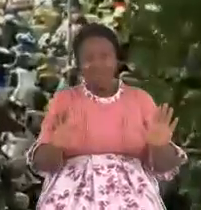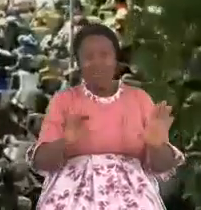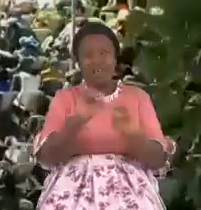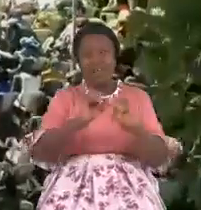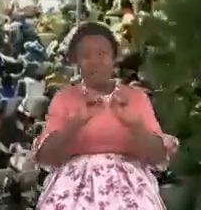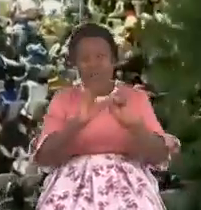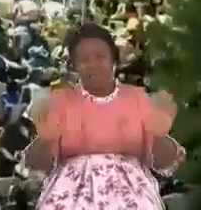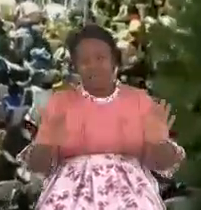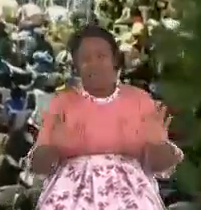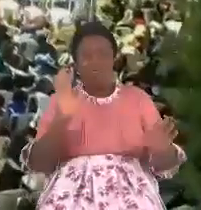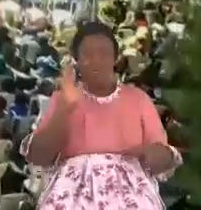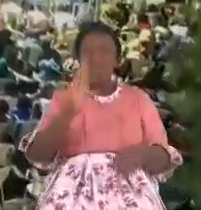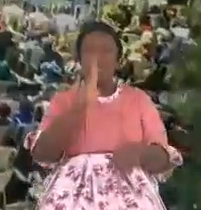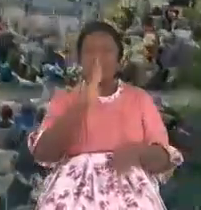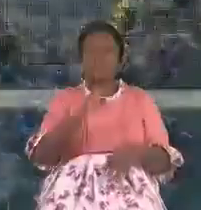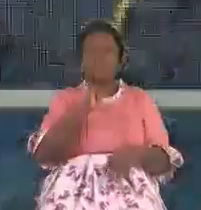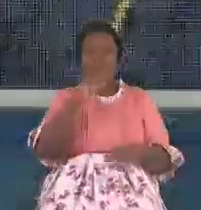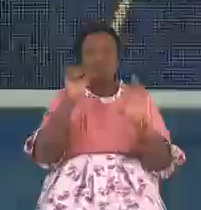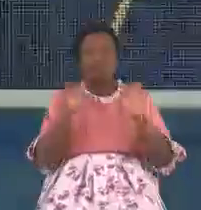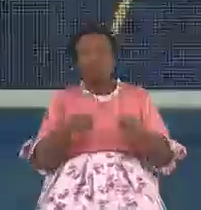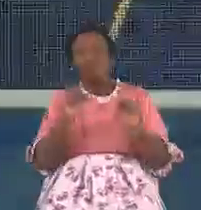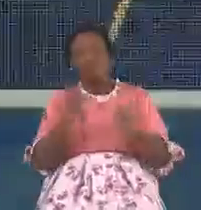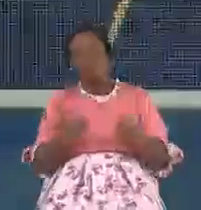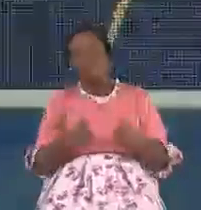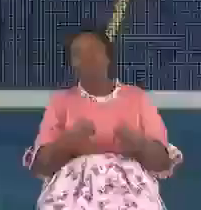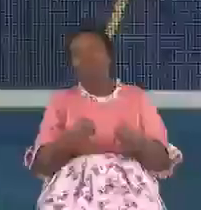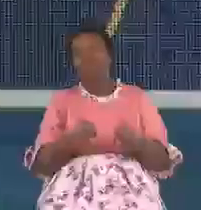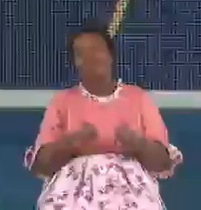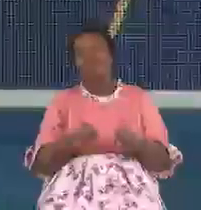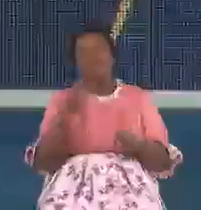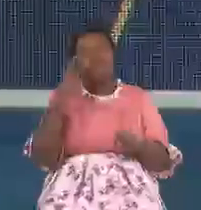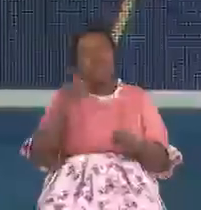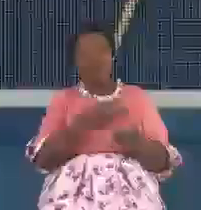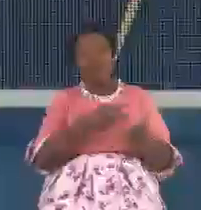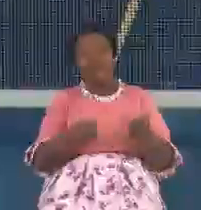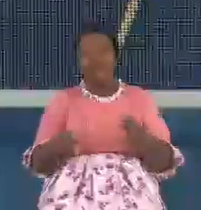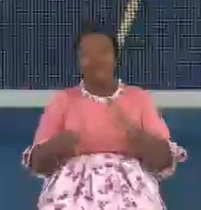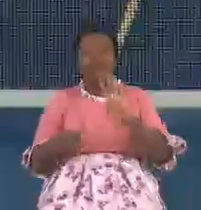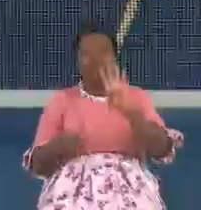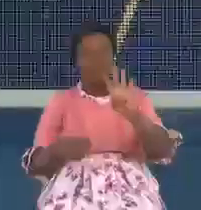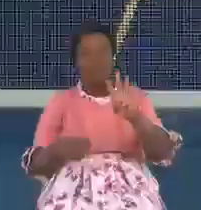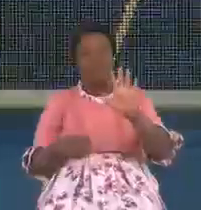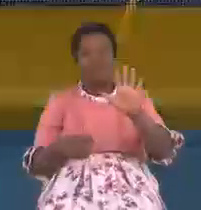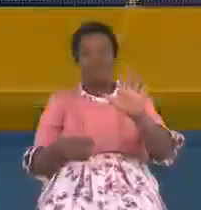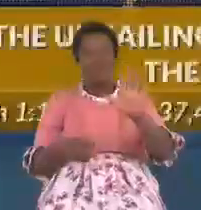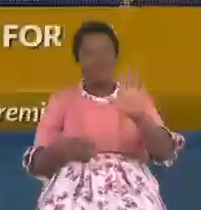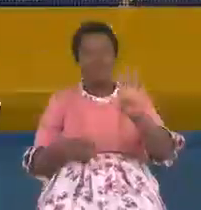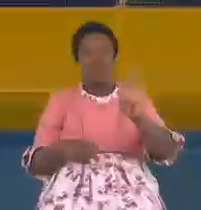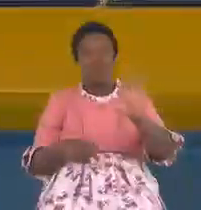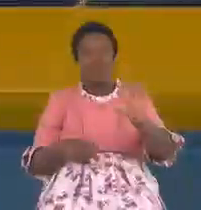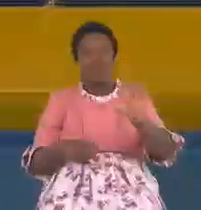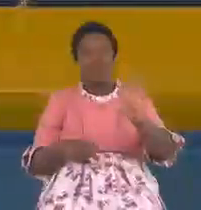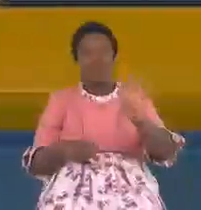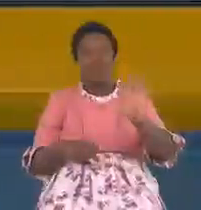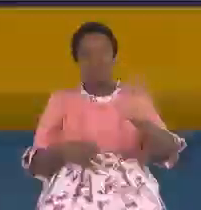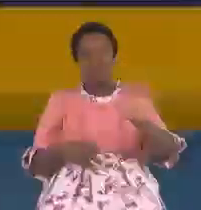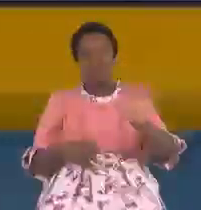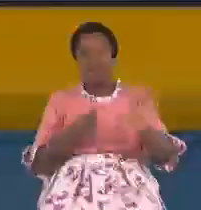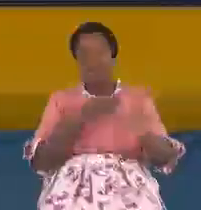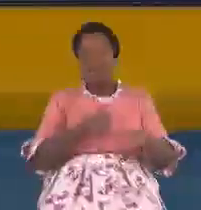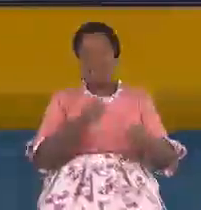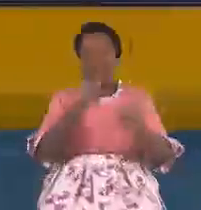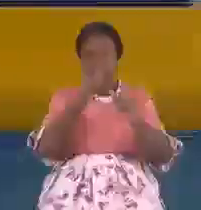shall be impossible look at verse 45 in verse 45 and blessed is